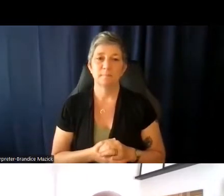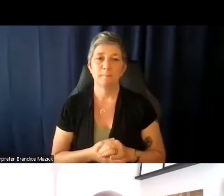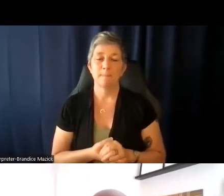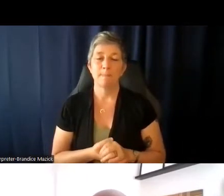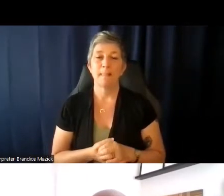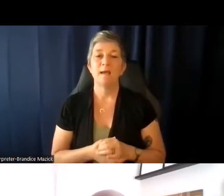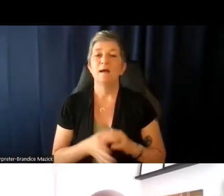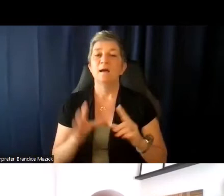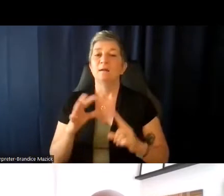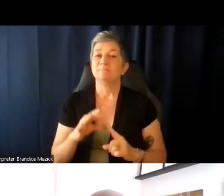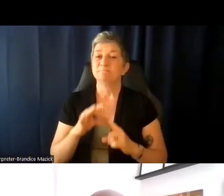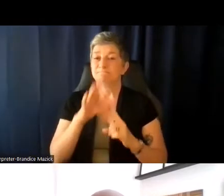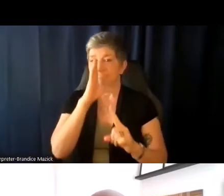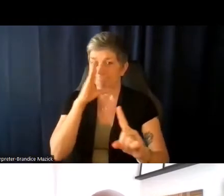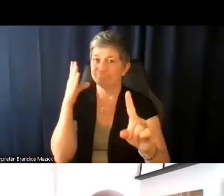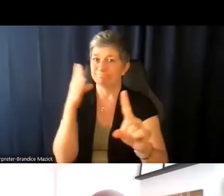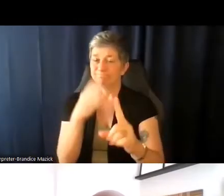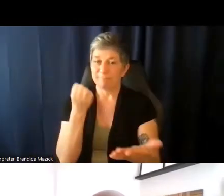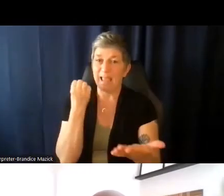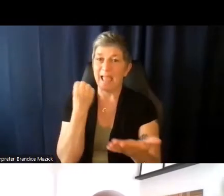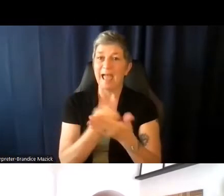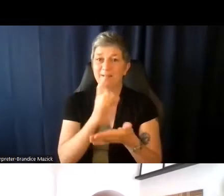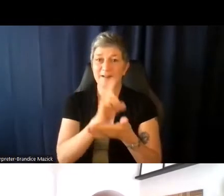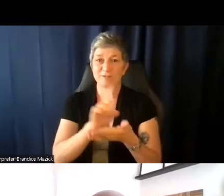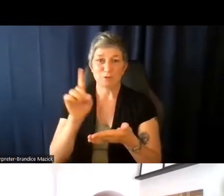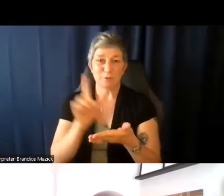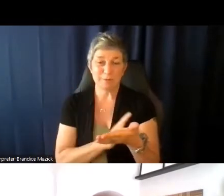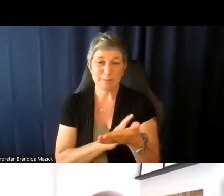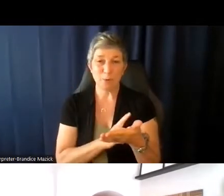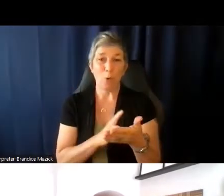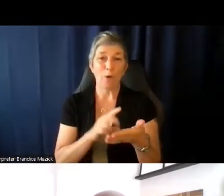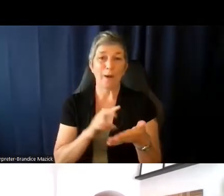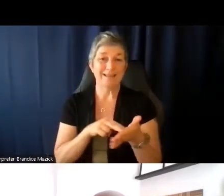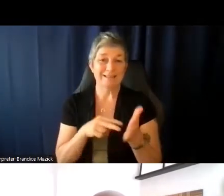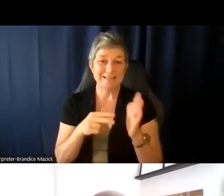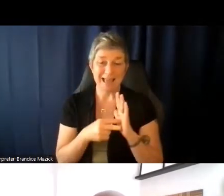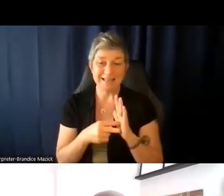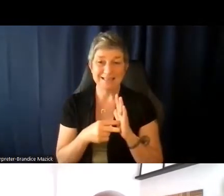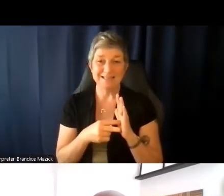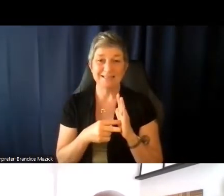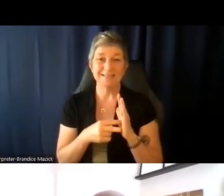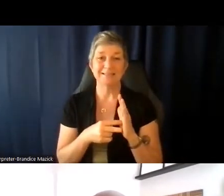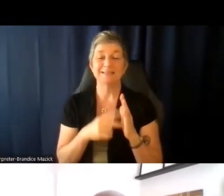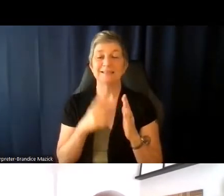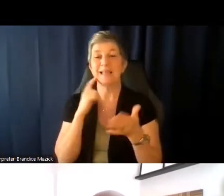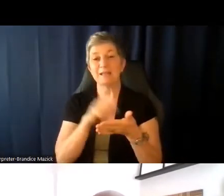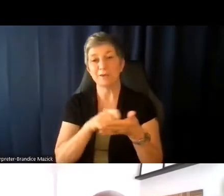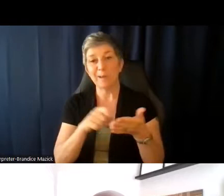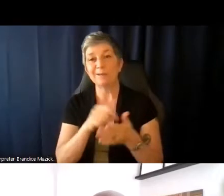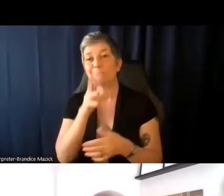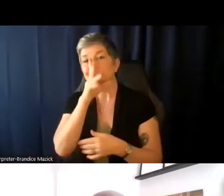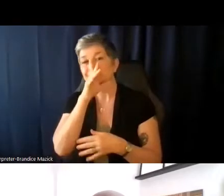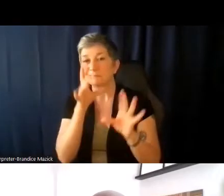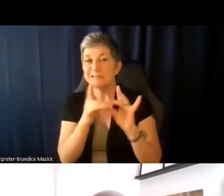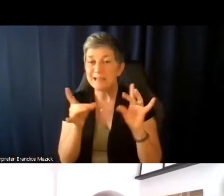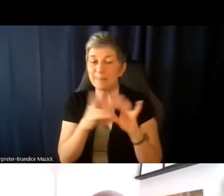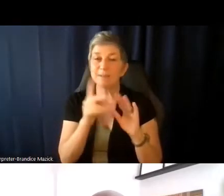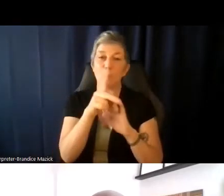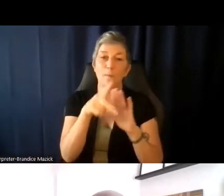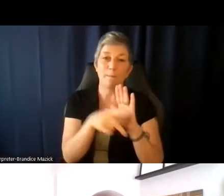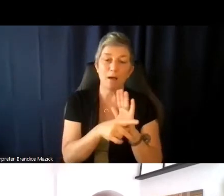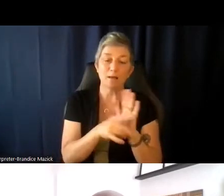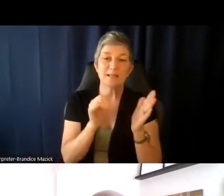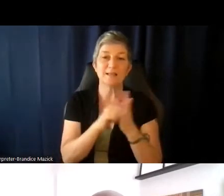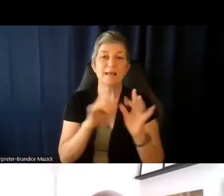And unless there is direct evidence of discrimination, of discriminatory intent, such as the written or oral statements or a policy that, that